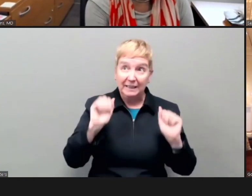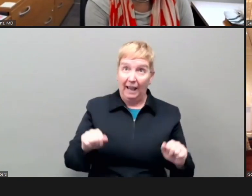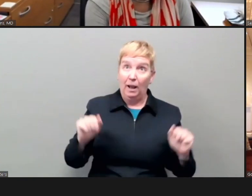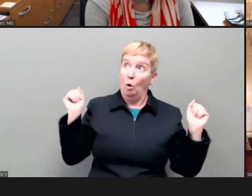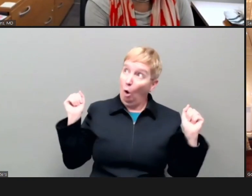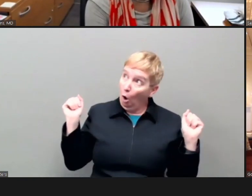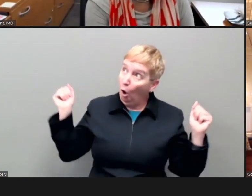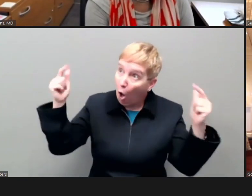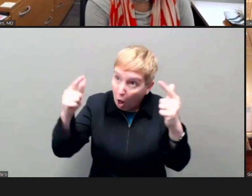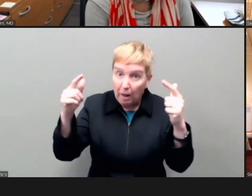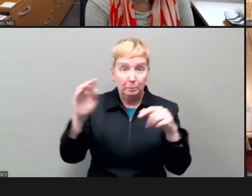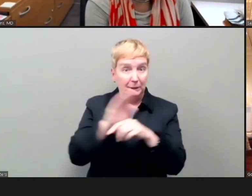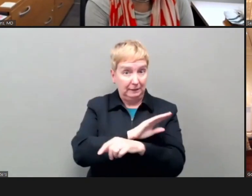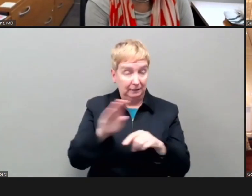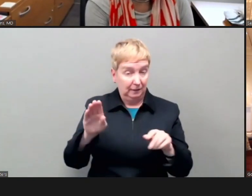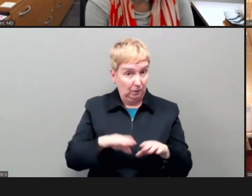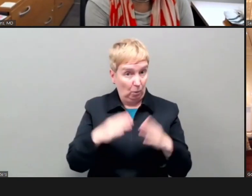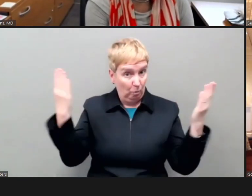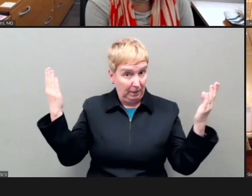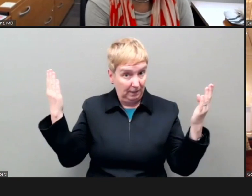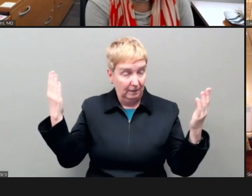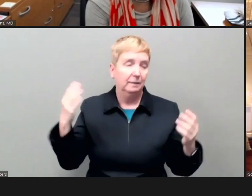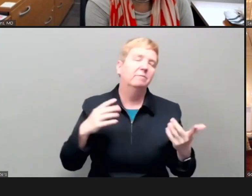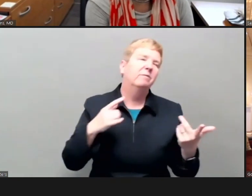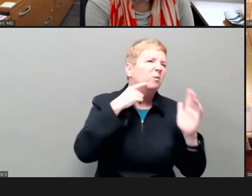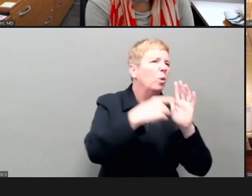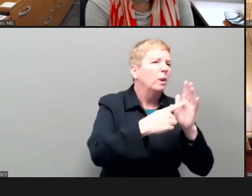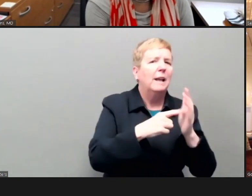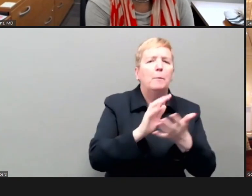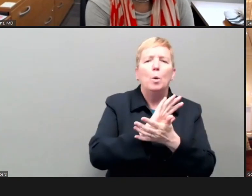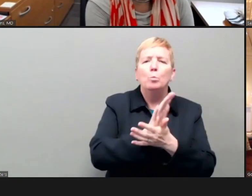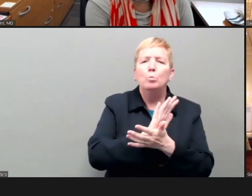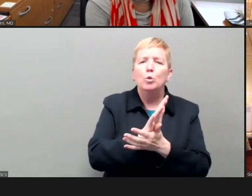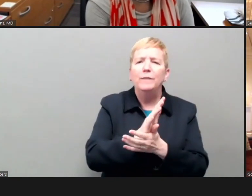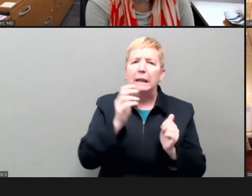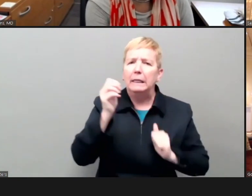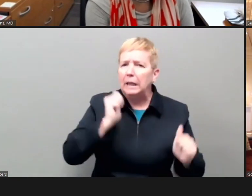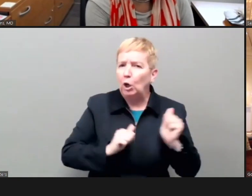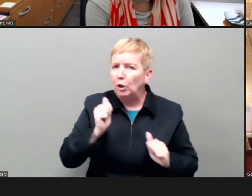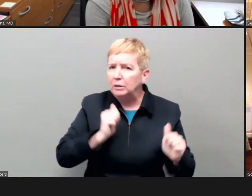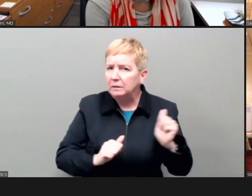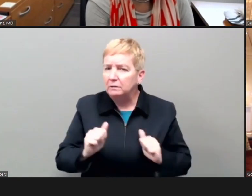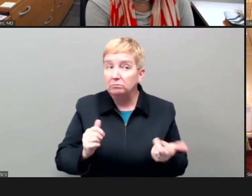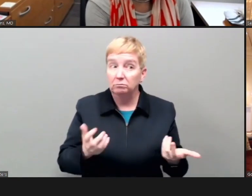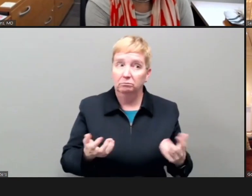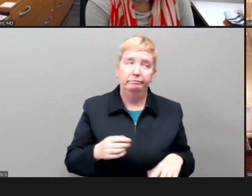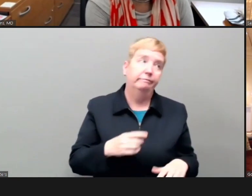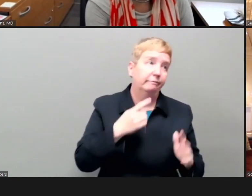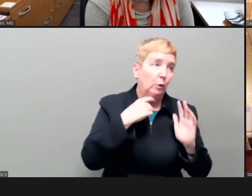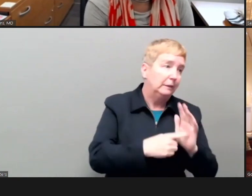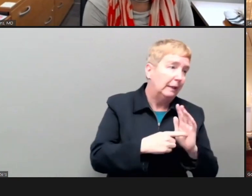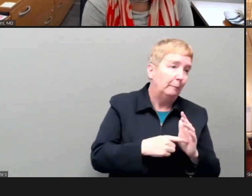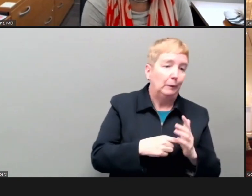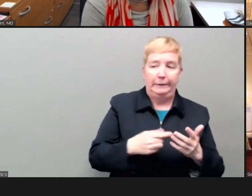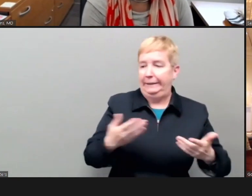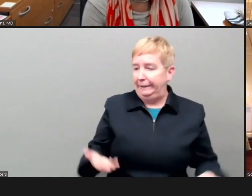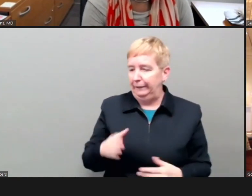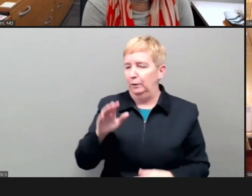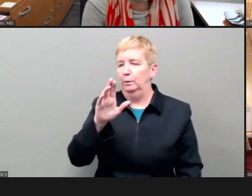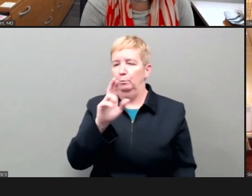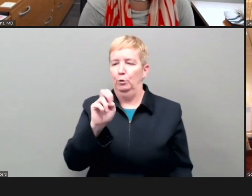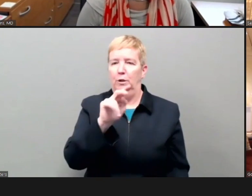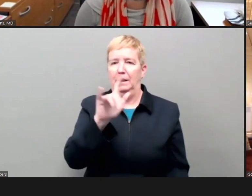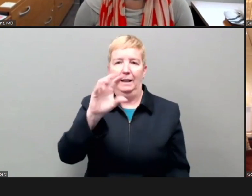like movie theaters right now are in the color-coded criteria. So does that mean, like, say, movie theaters in Bernalillo County would all be